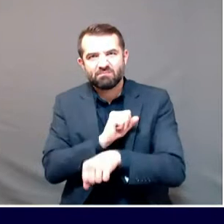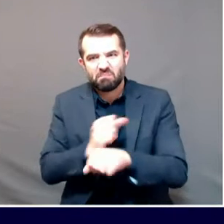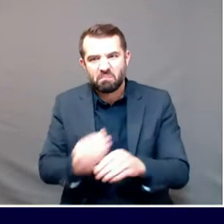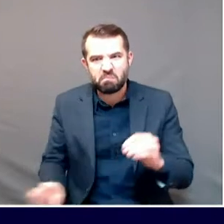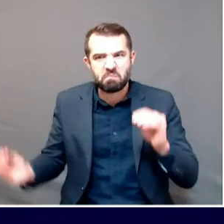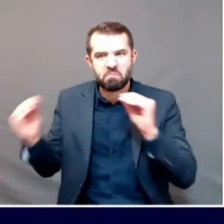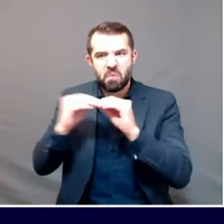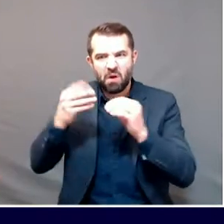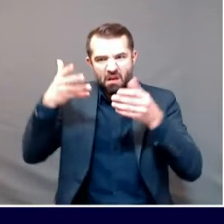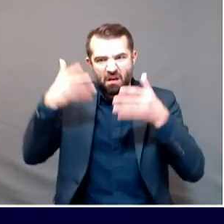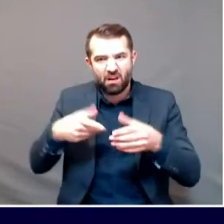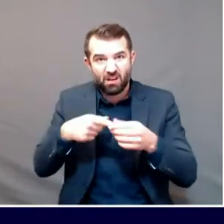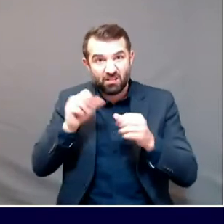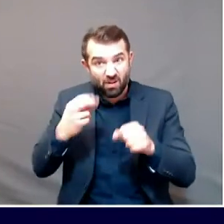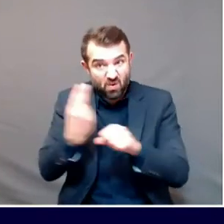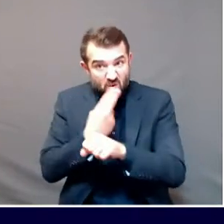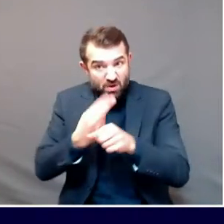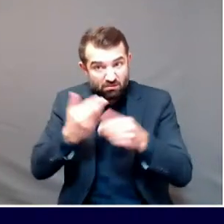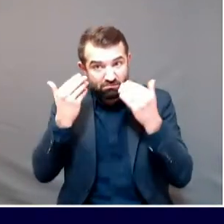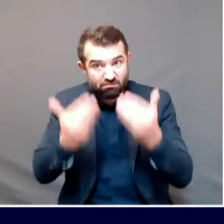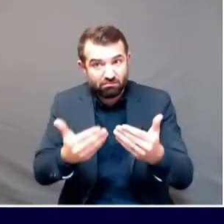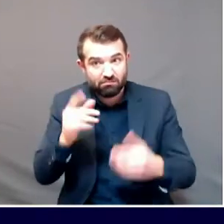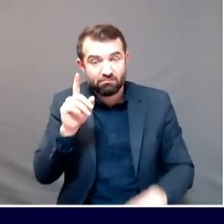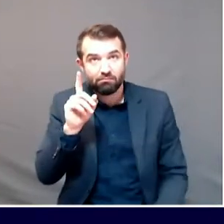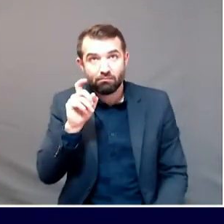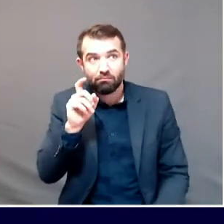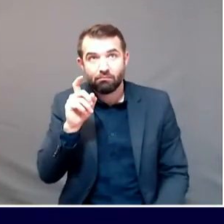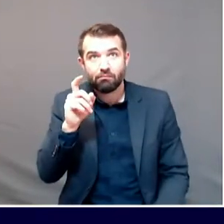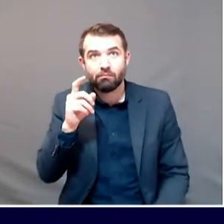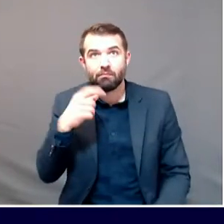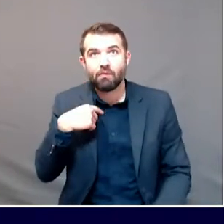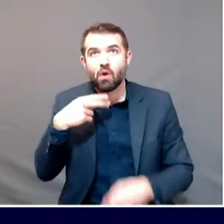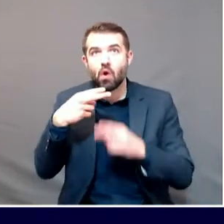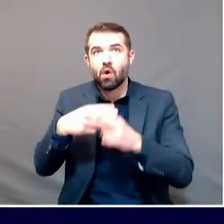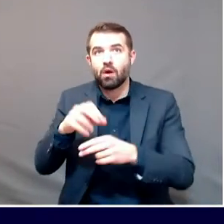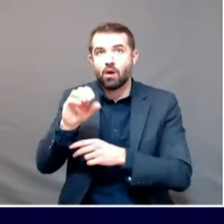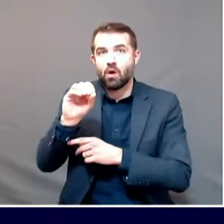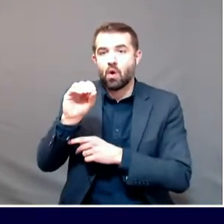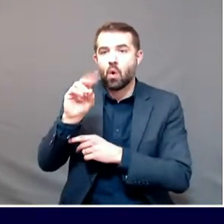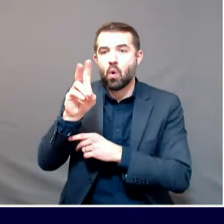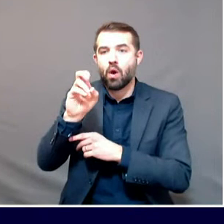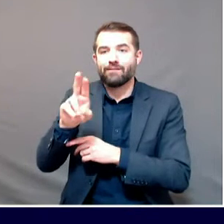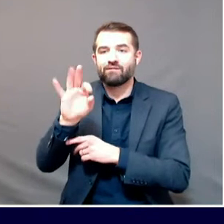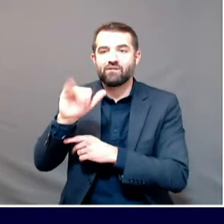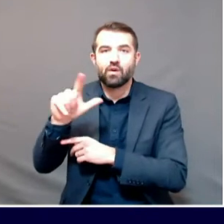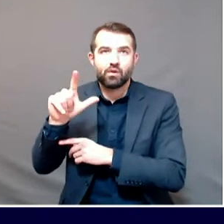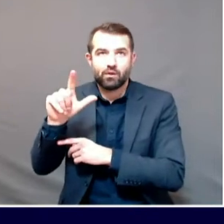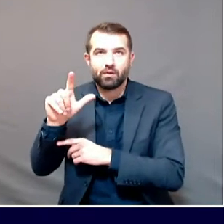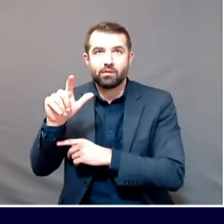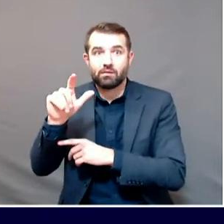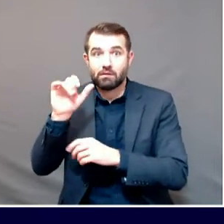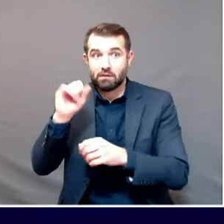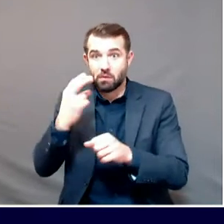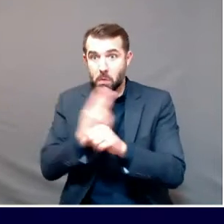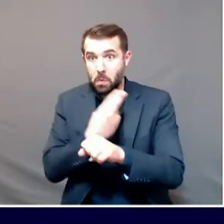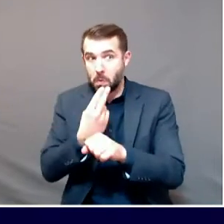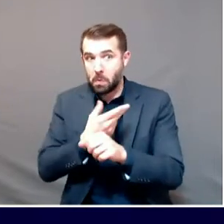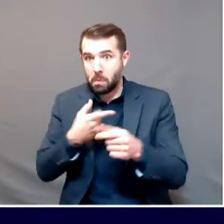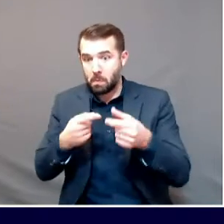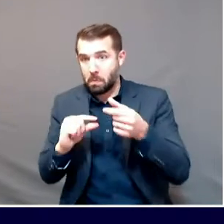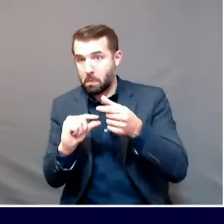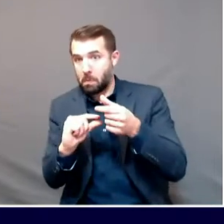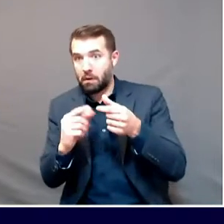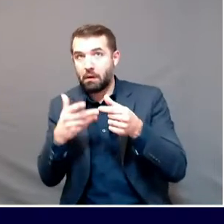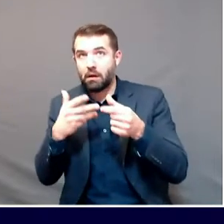use what's called this overfill amount. The FDA and the CDC took a look at it and authorized, they okayed the